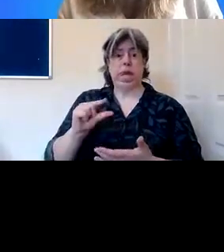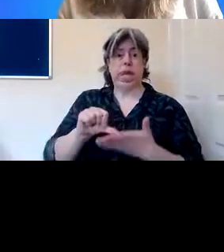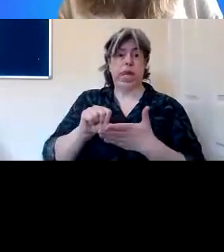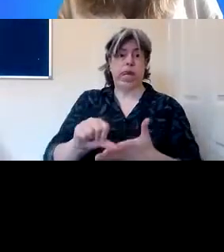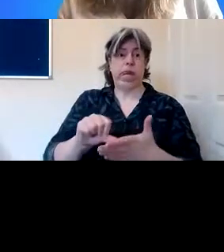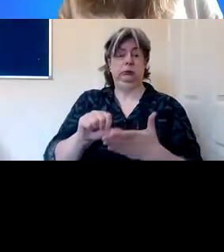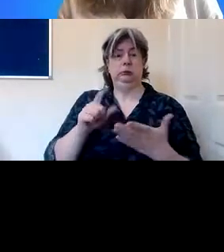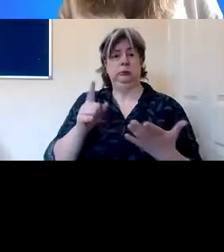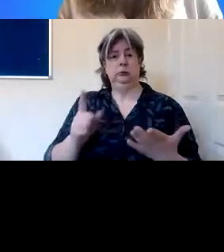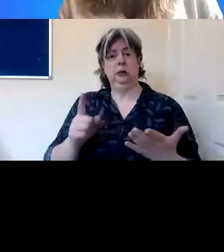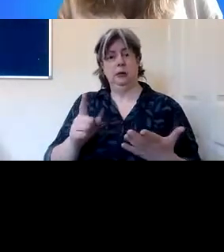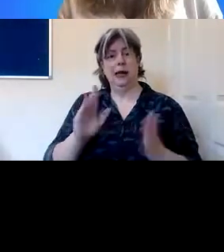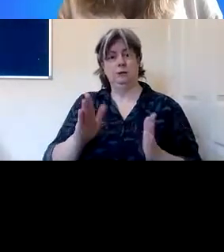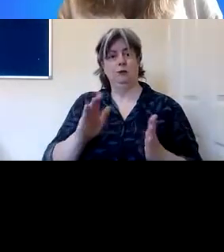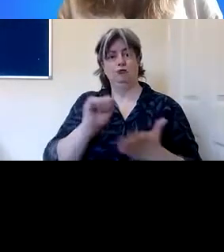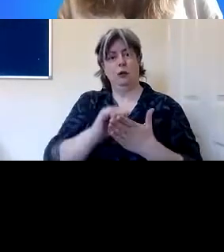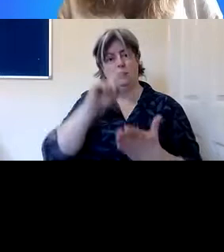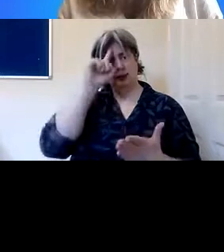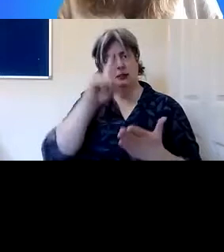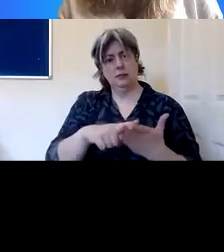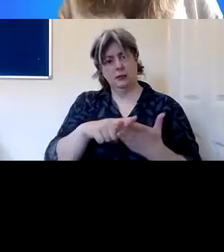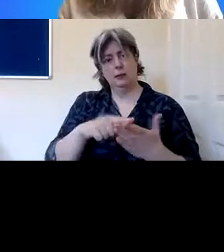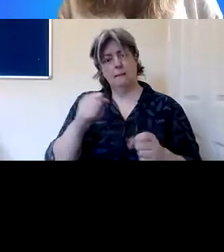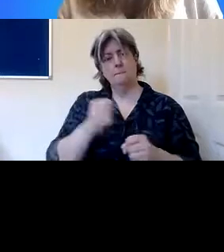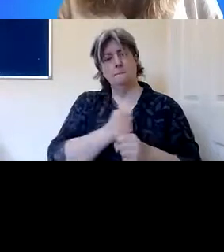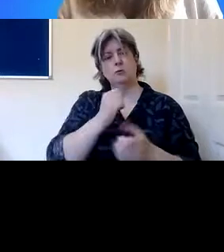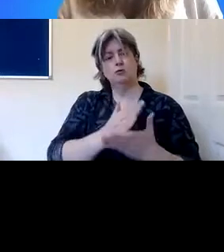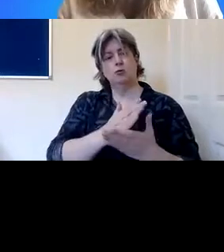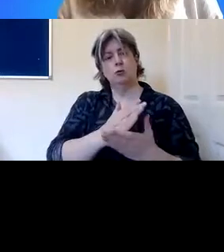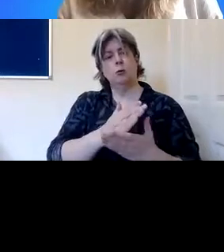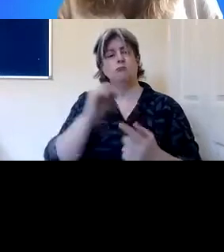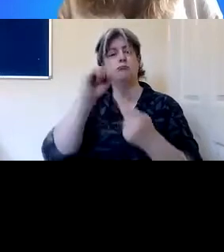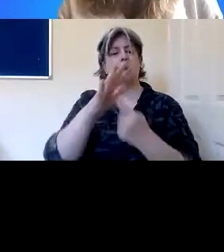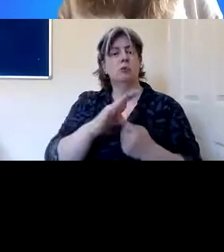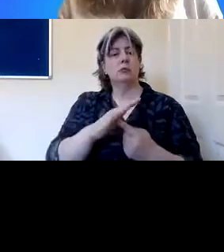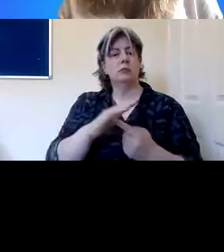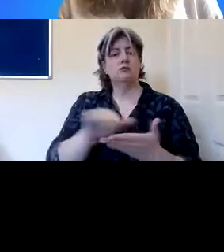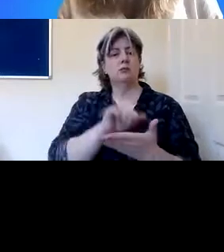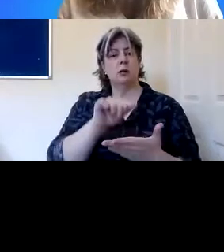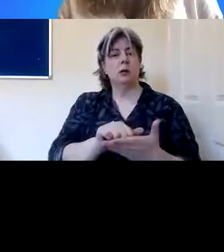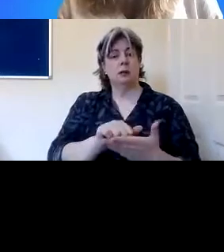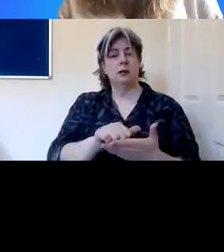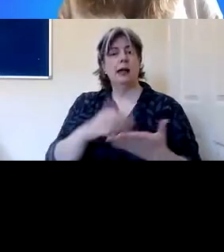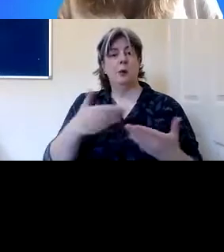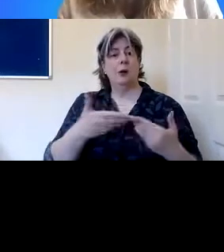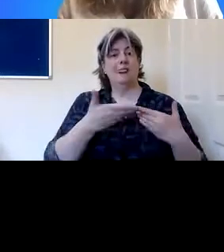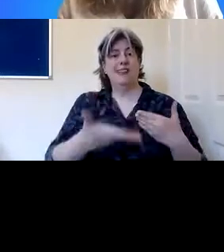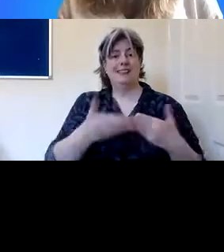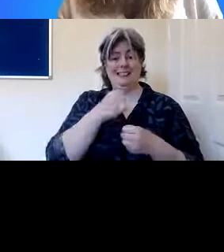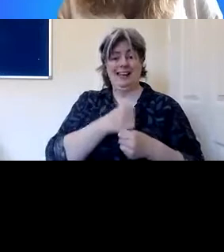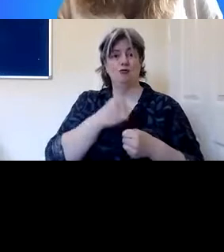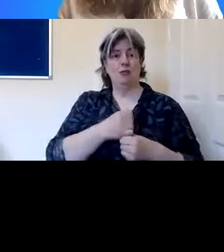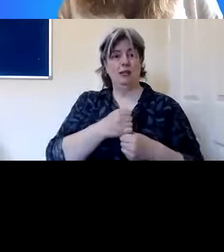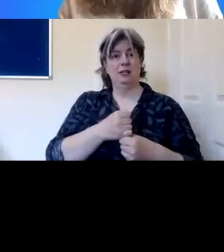that this is a question of priorities. And if we don't invest, particularly in this generation who have had of pupils who have had such